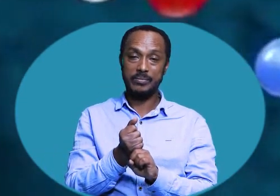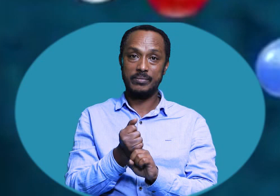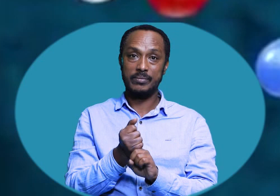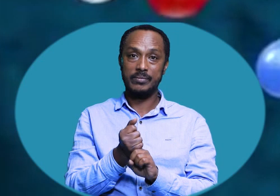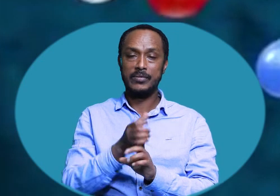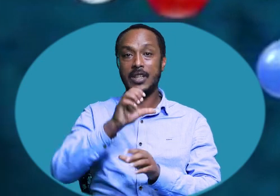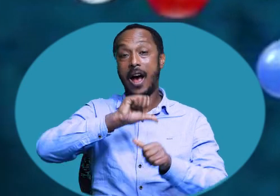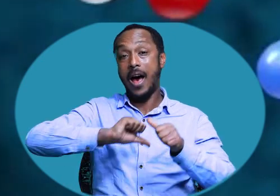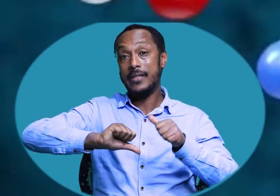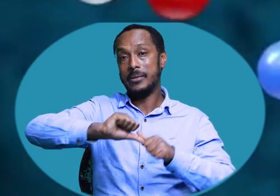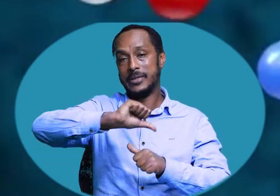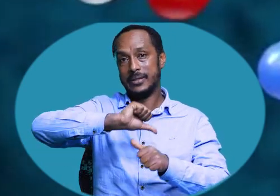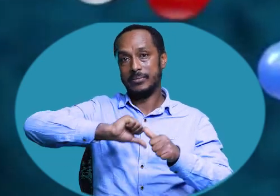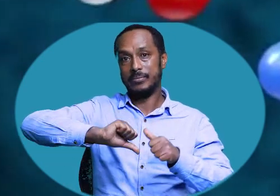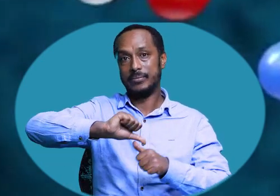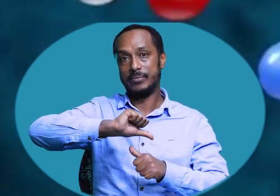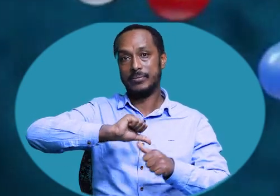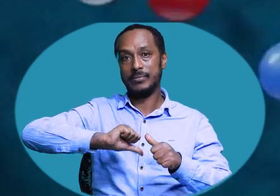atoms together.